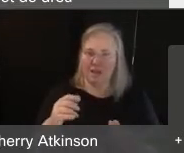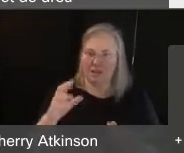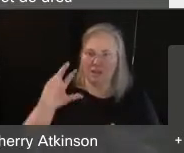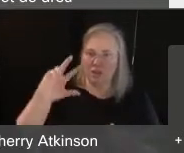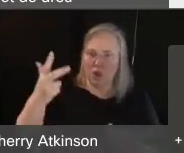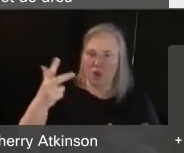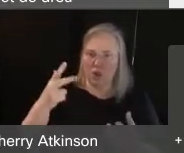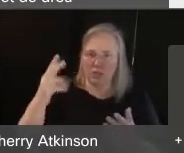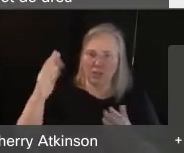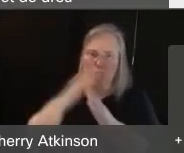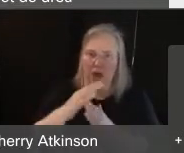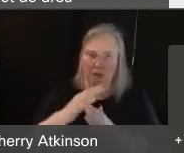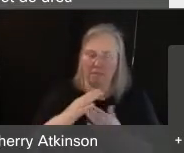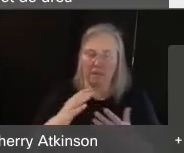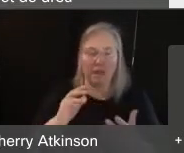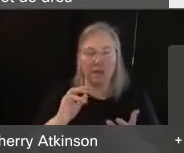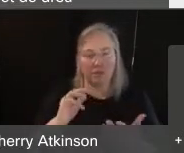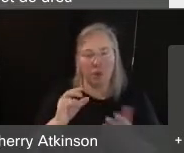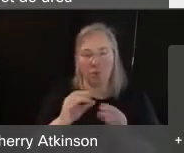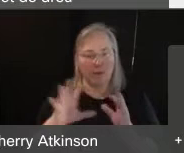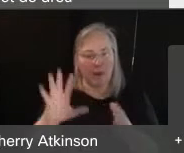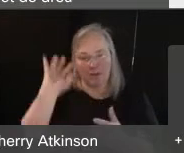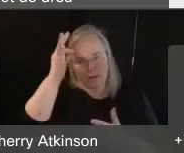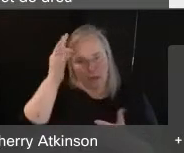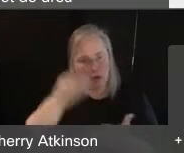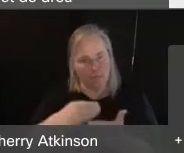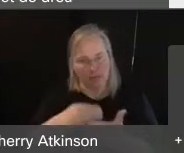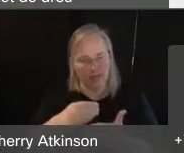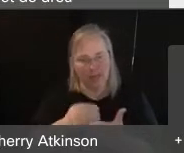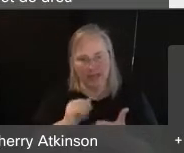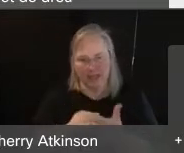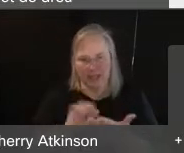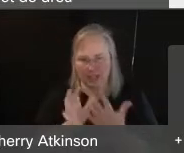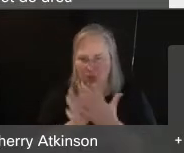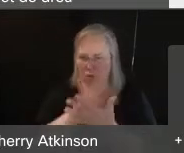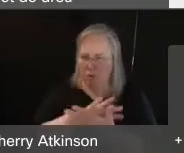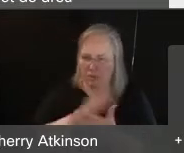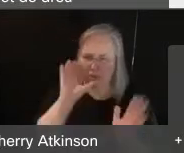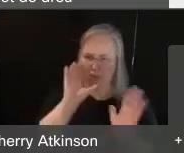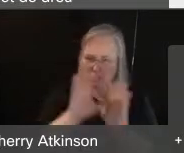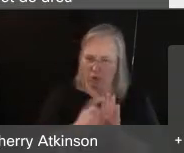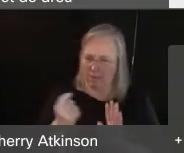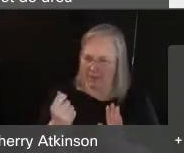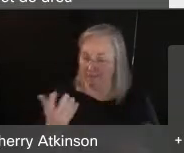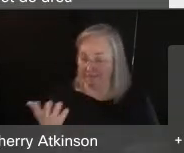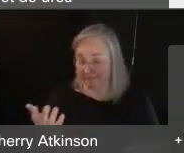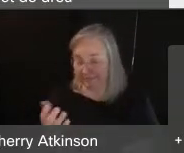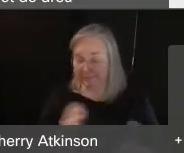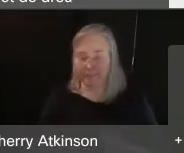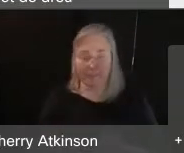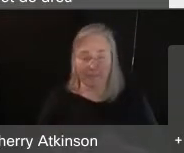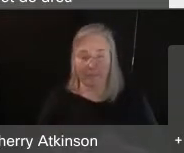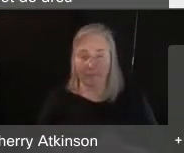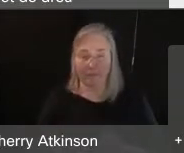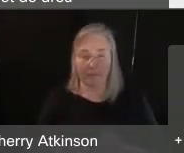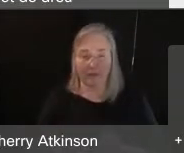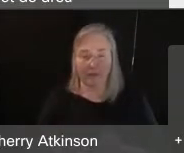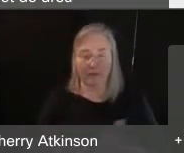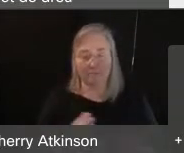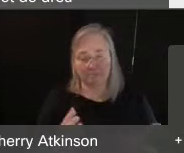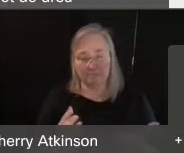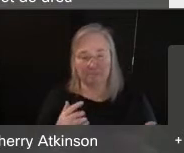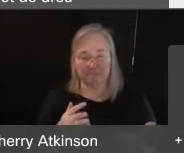spending, it does sort of distort the picture a bit and looks like we're, so I would just say it's either.